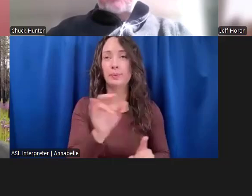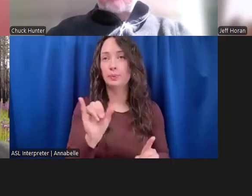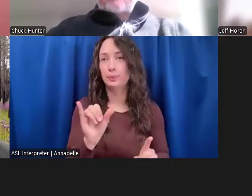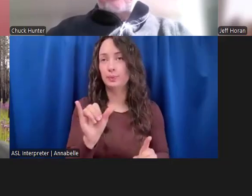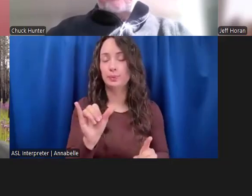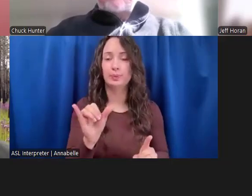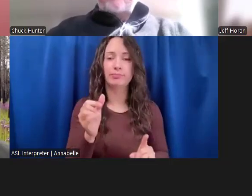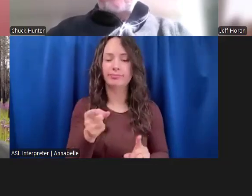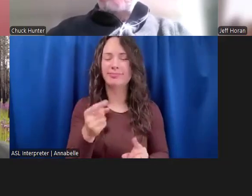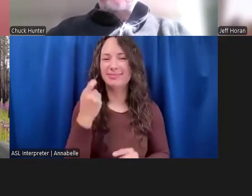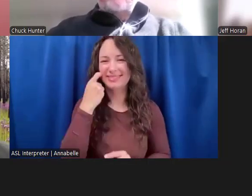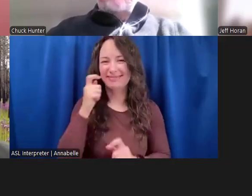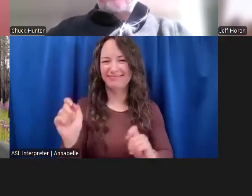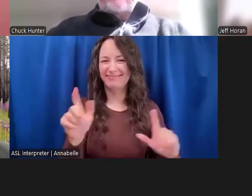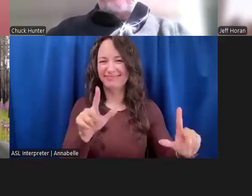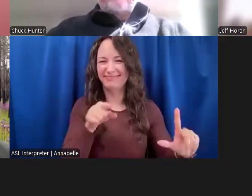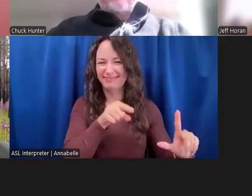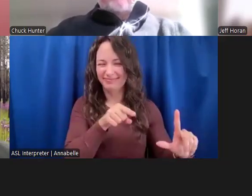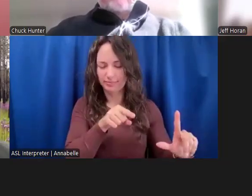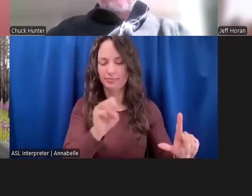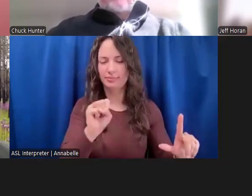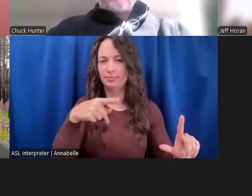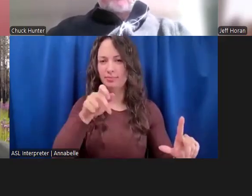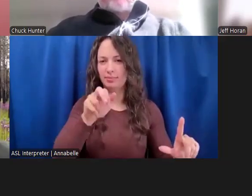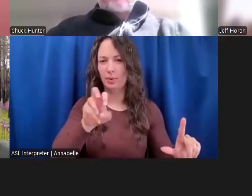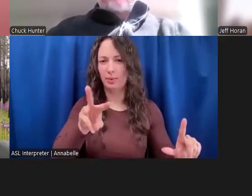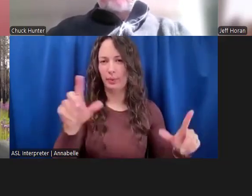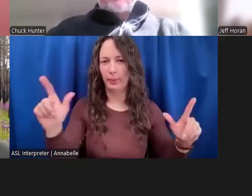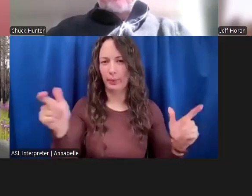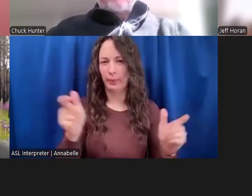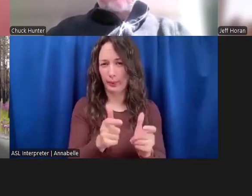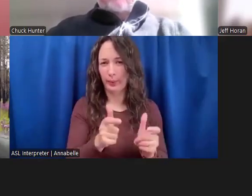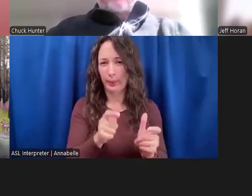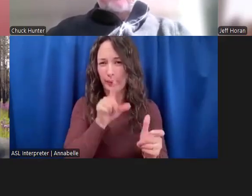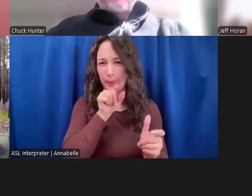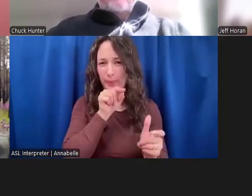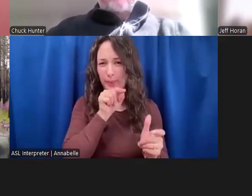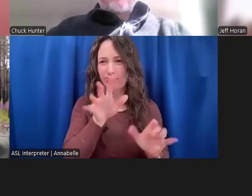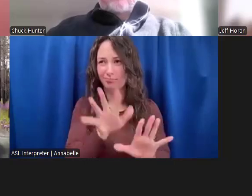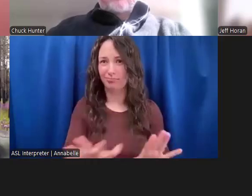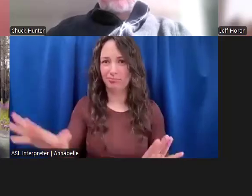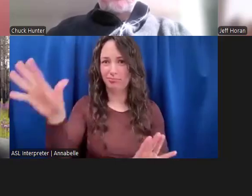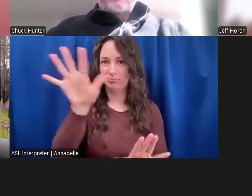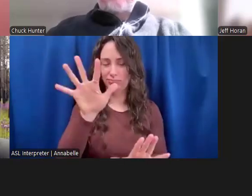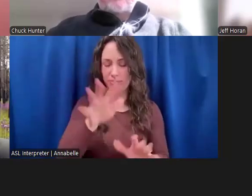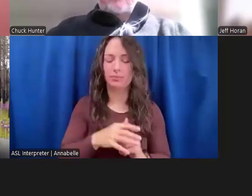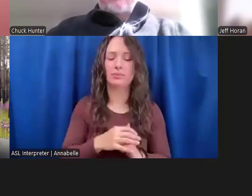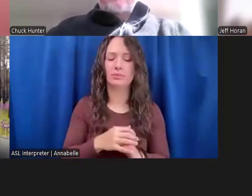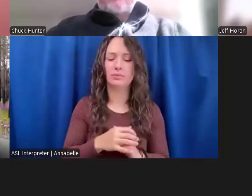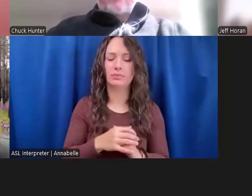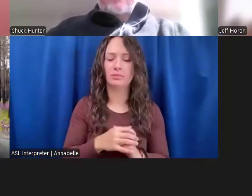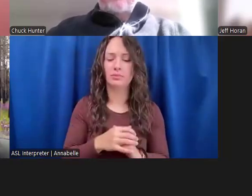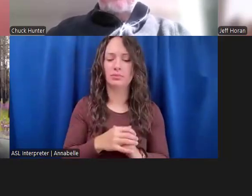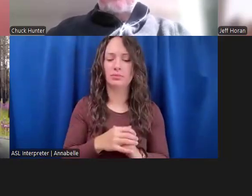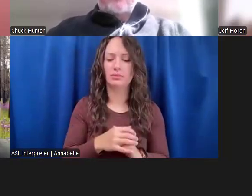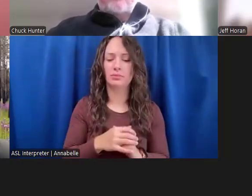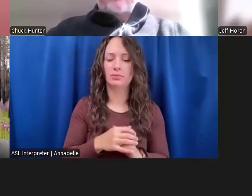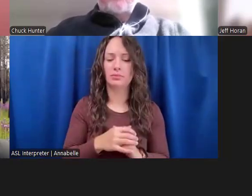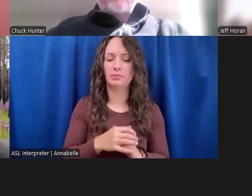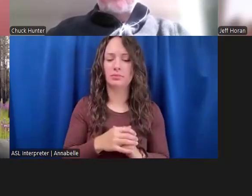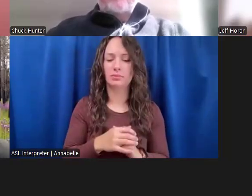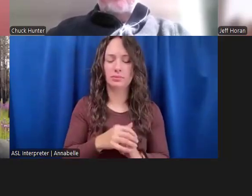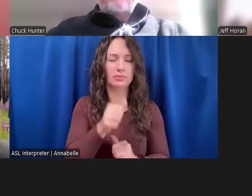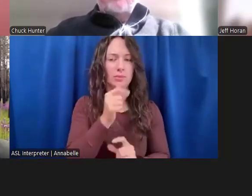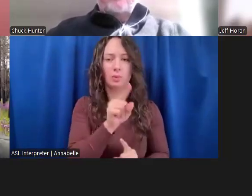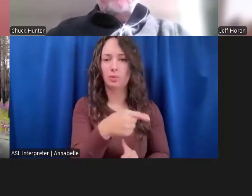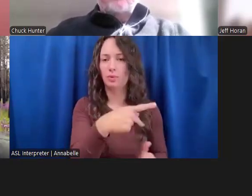slide I showed of the Bachman sparrow declining across most of its range. Obviously, it's associated beyond pine habitats, but